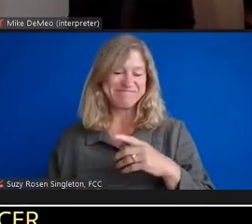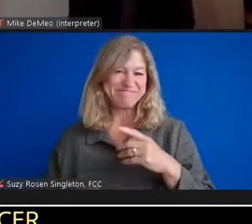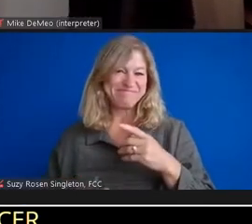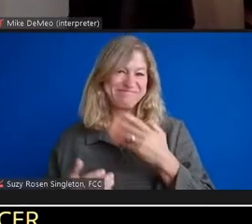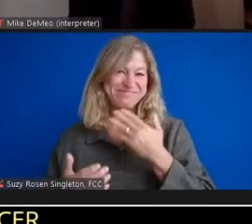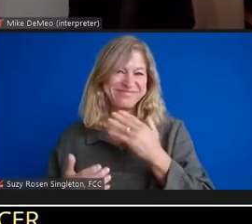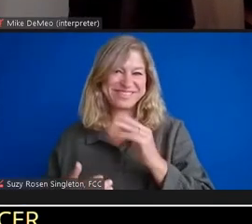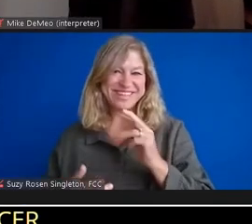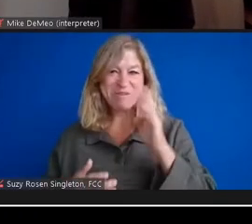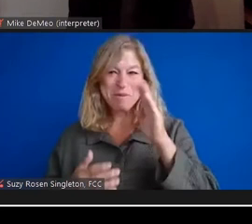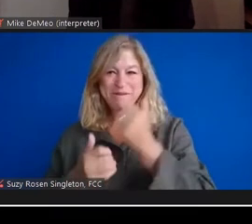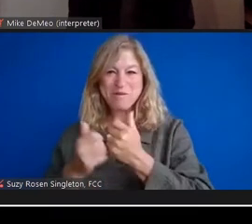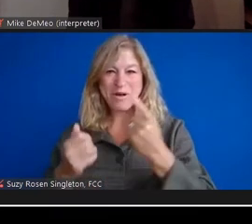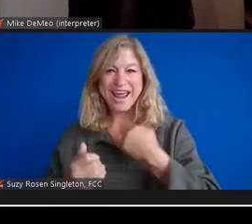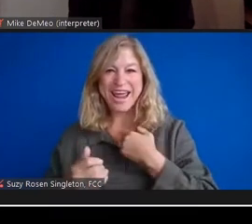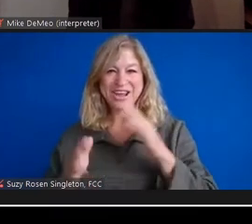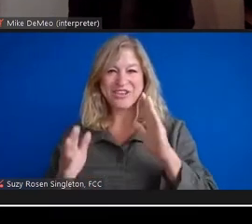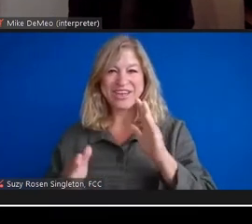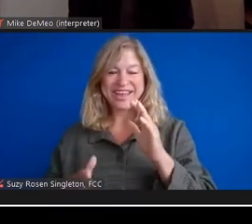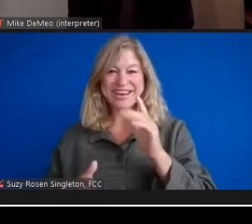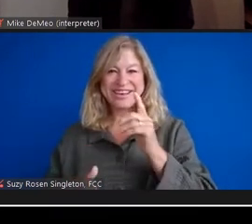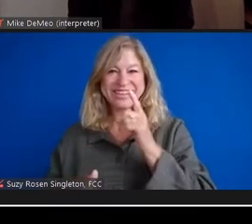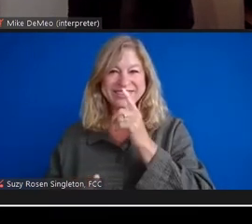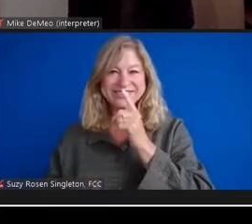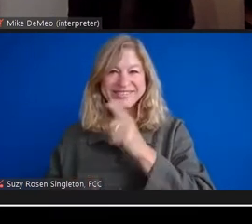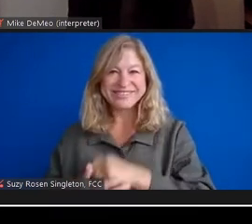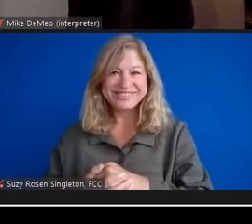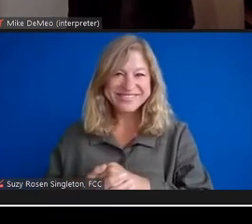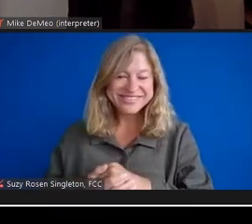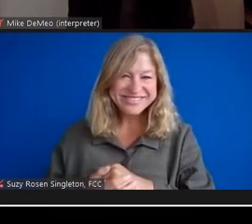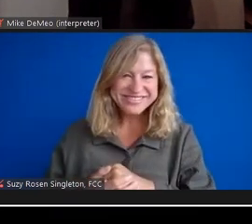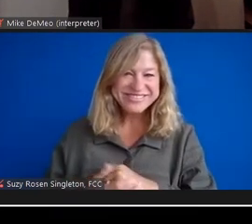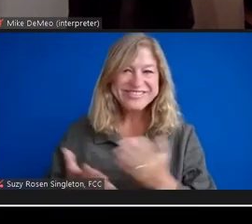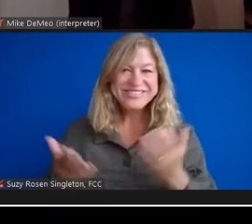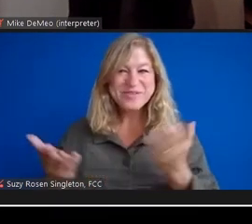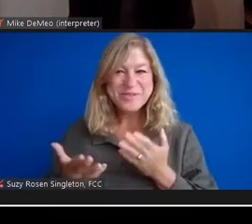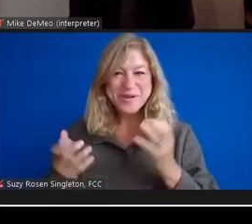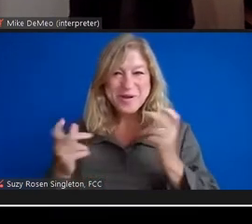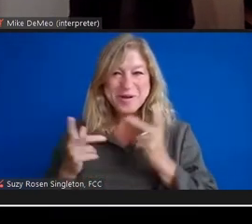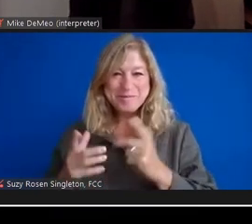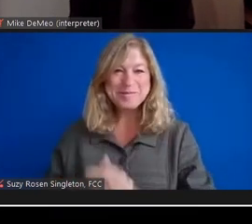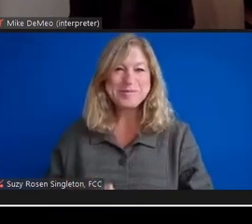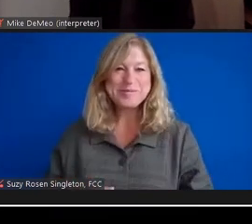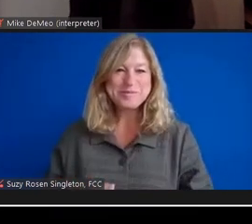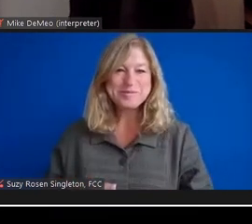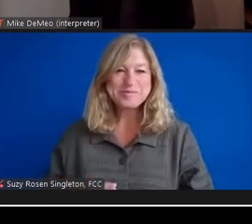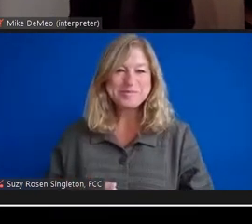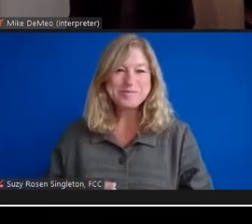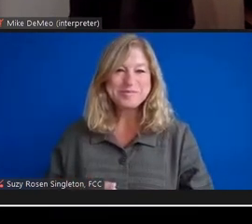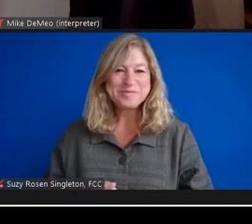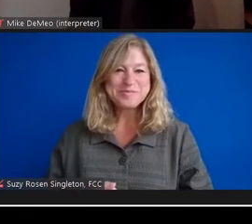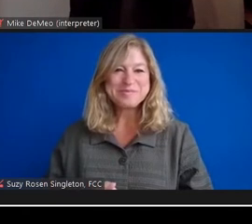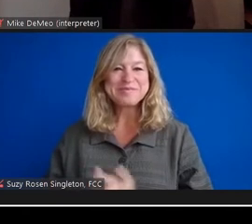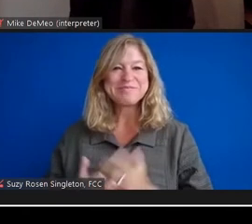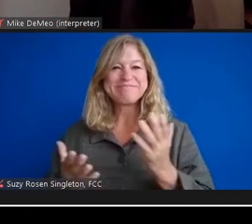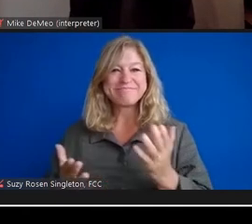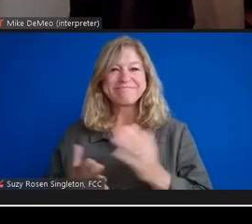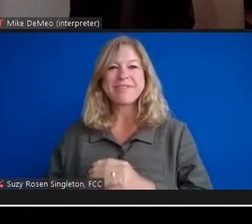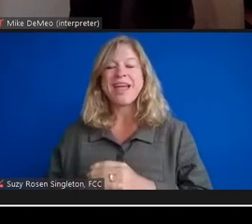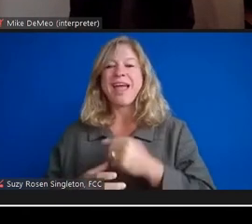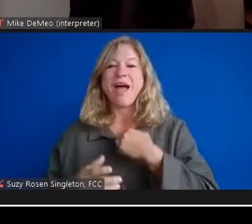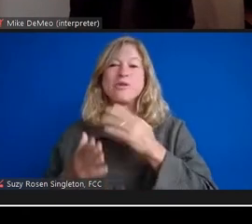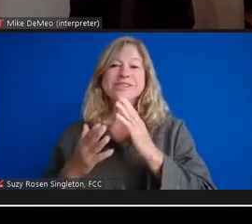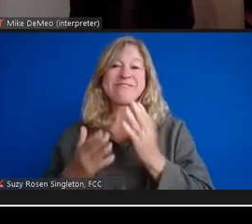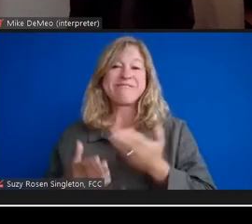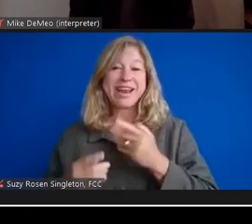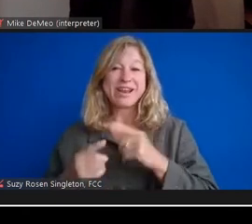Yeah, thank you, Steve. I hope everyone had a great lunch and welcome back.